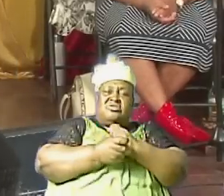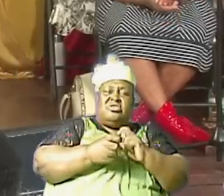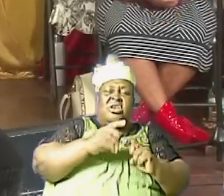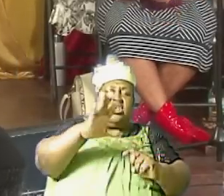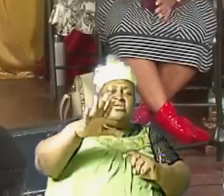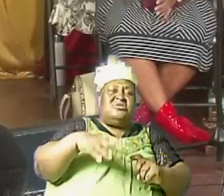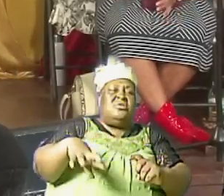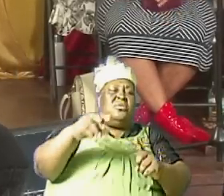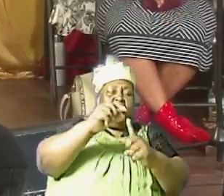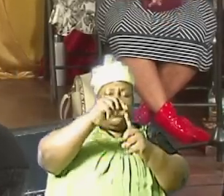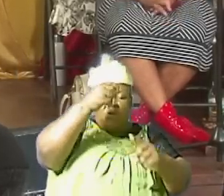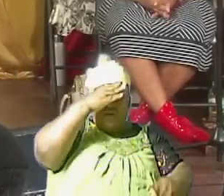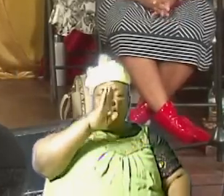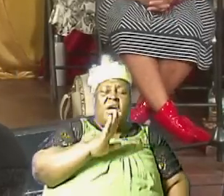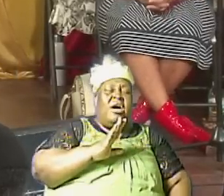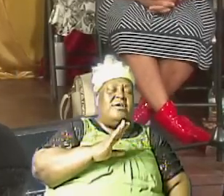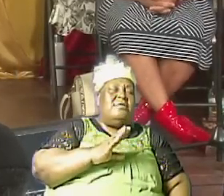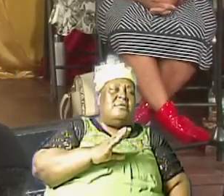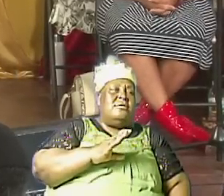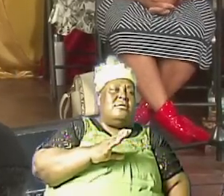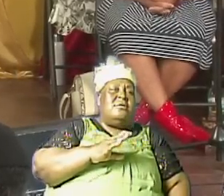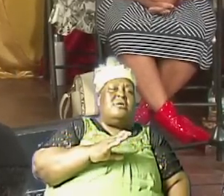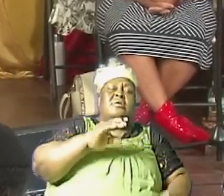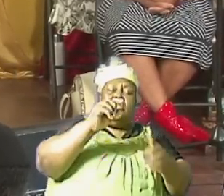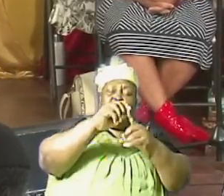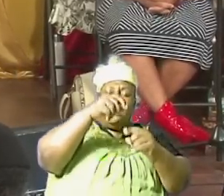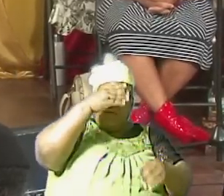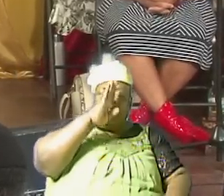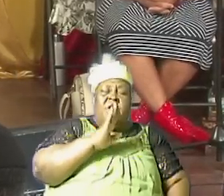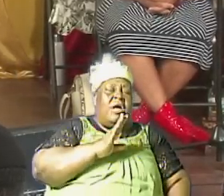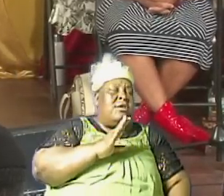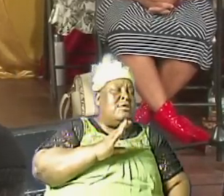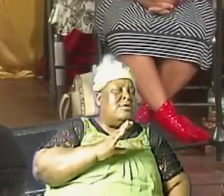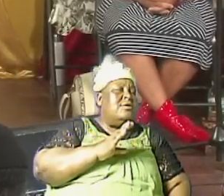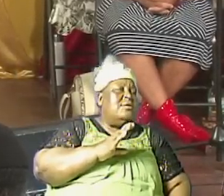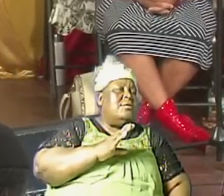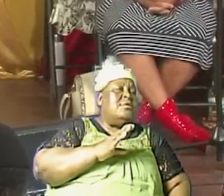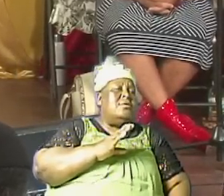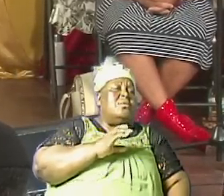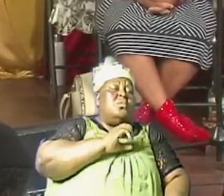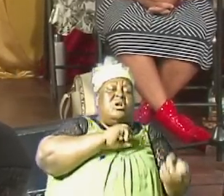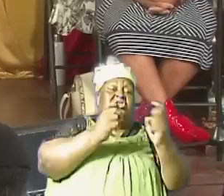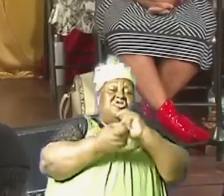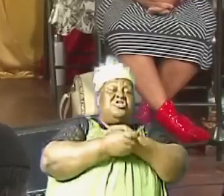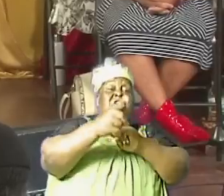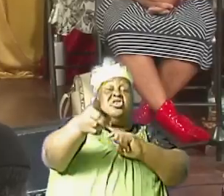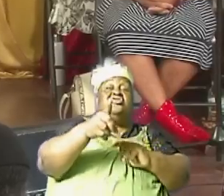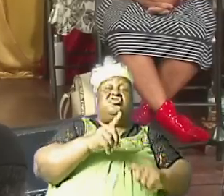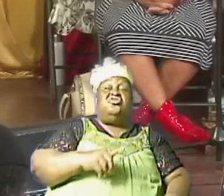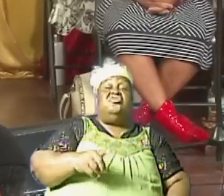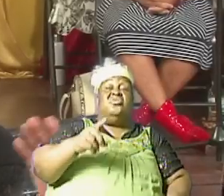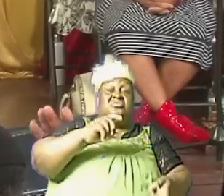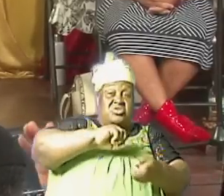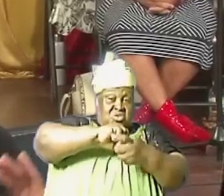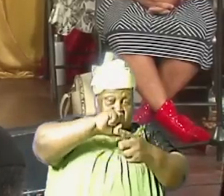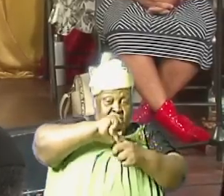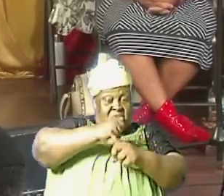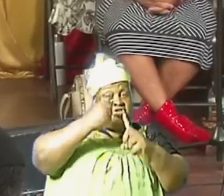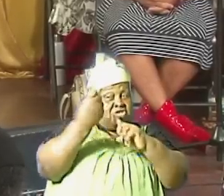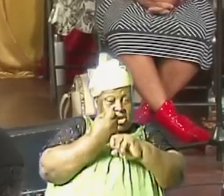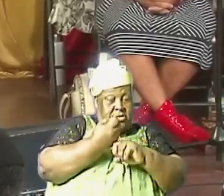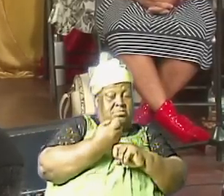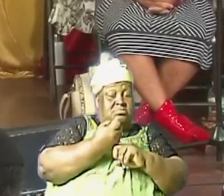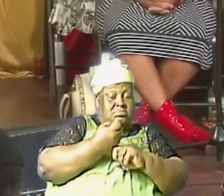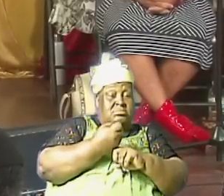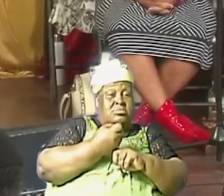the words of God. The words of God will change your facts. The word